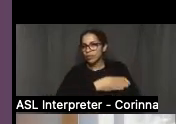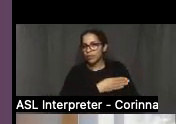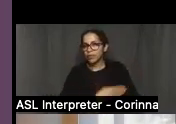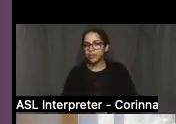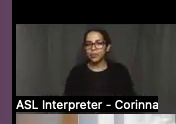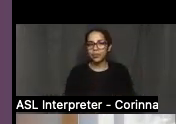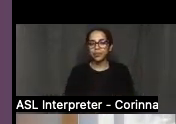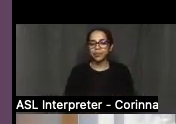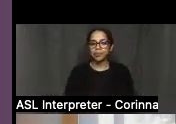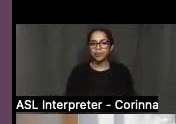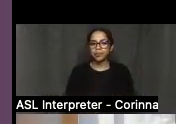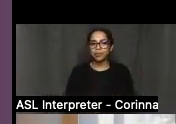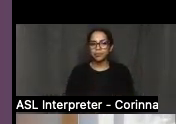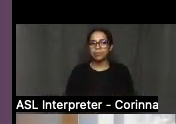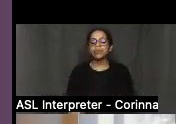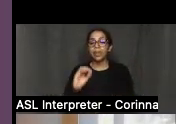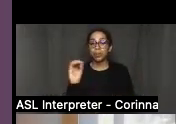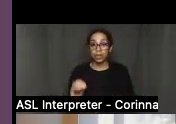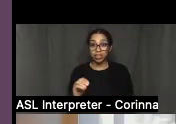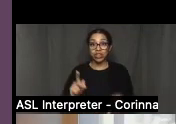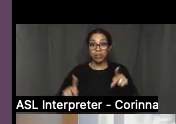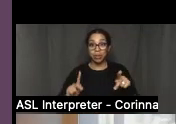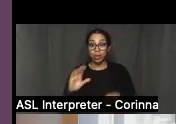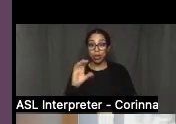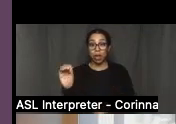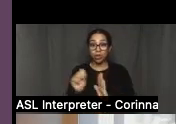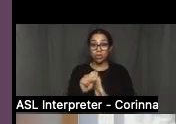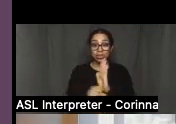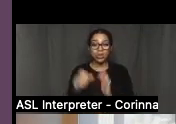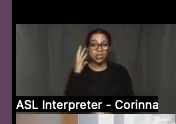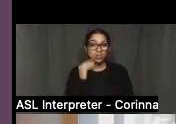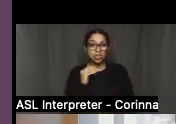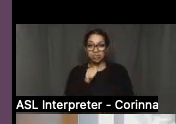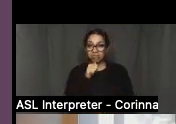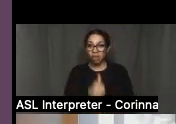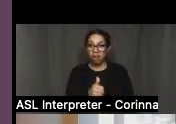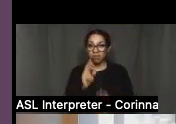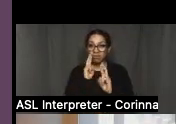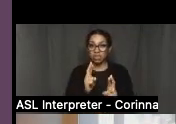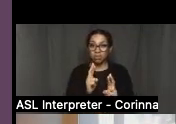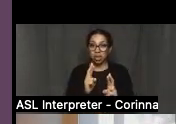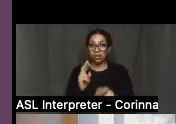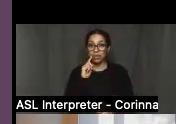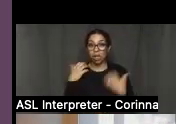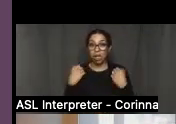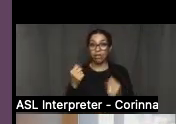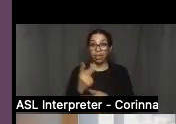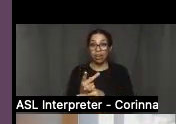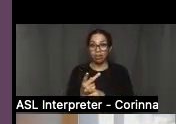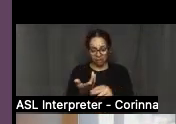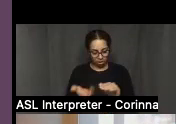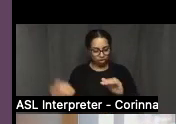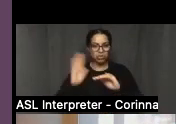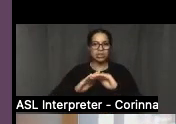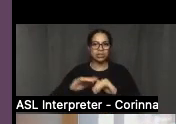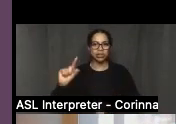So the percentage of Coloradans who experienced disrespect in healthcare increased significantly in 2023, a jump